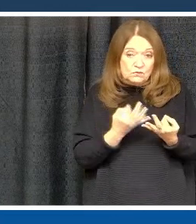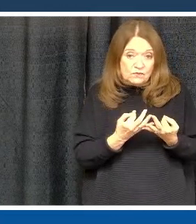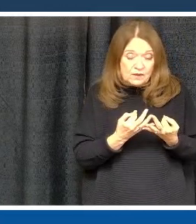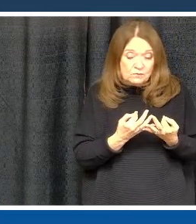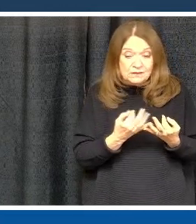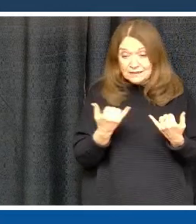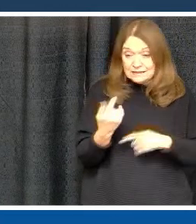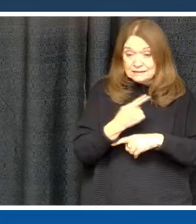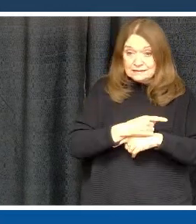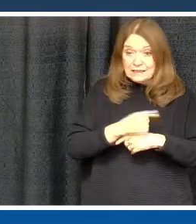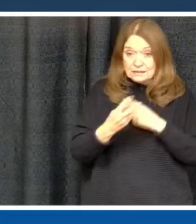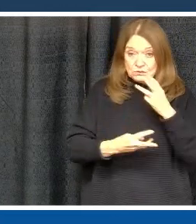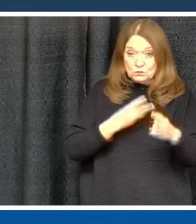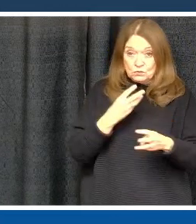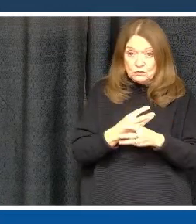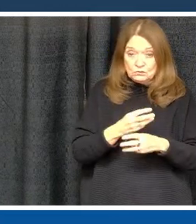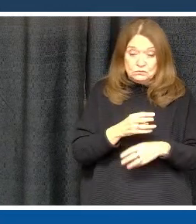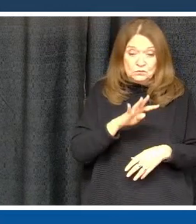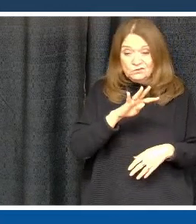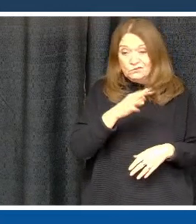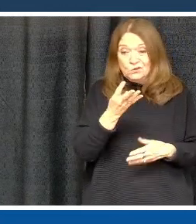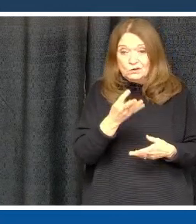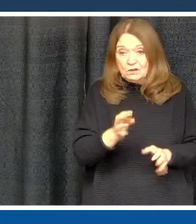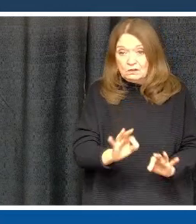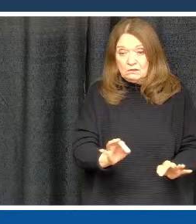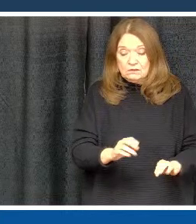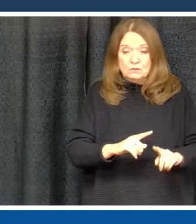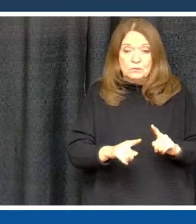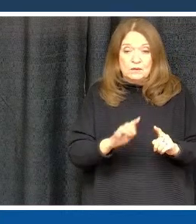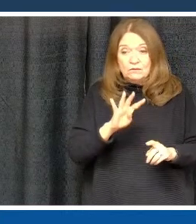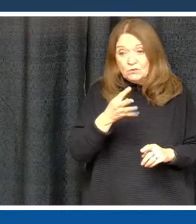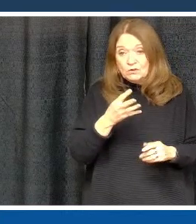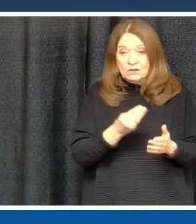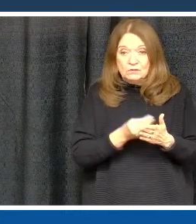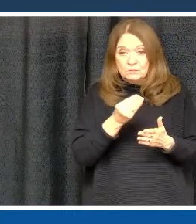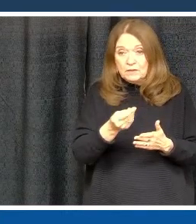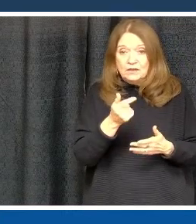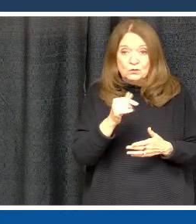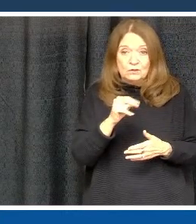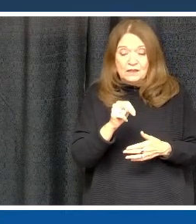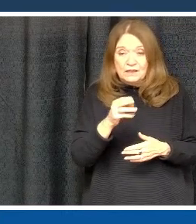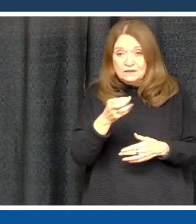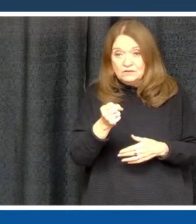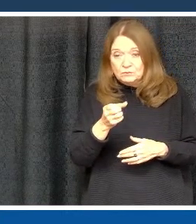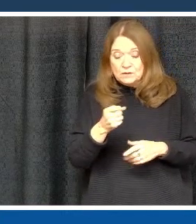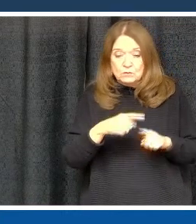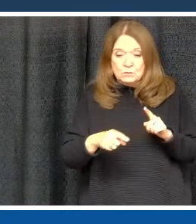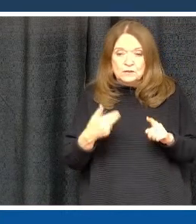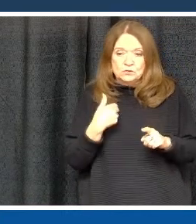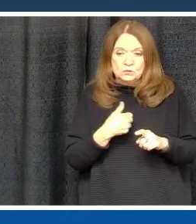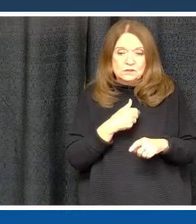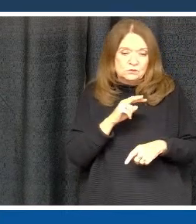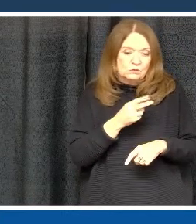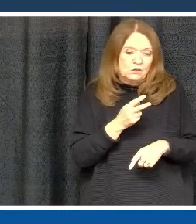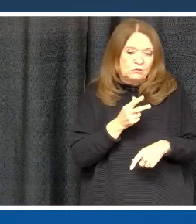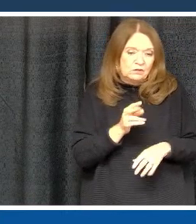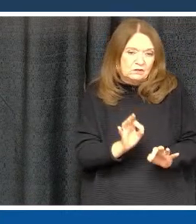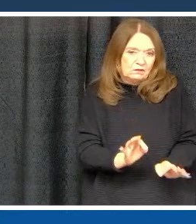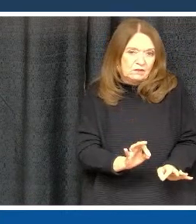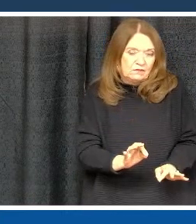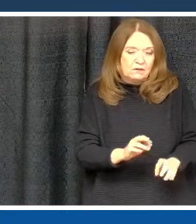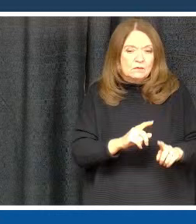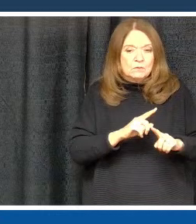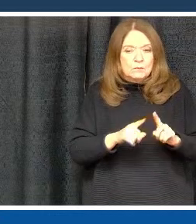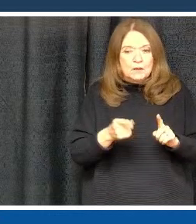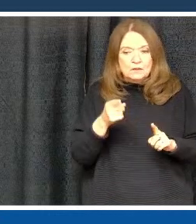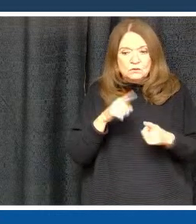today's world, where $4 doesn't go that far, but at least $4 buys you a gallon of milk. So to us, maybe $2 and $3 is not much, but